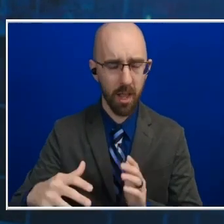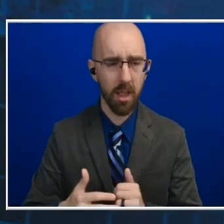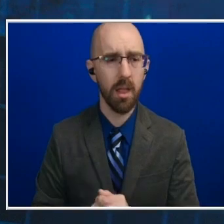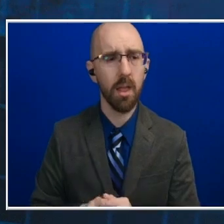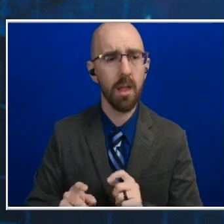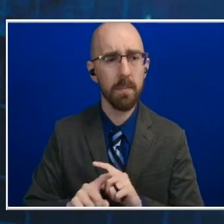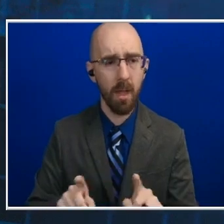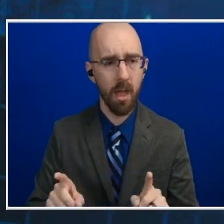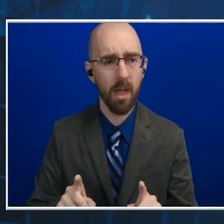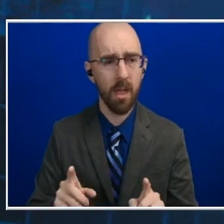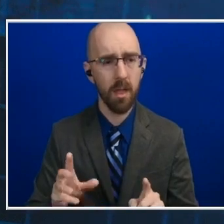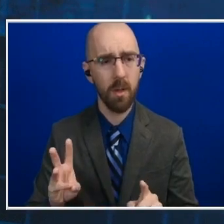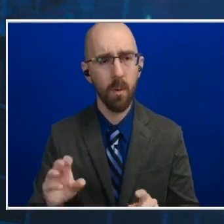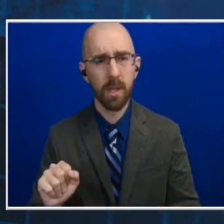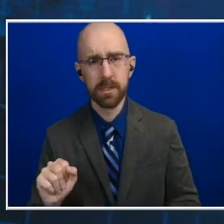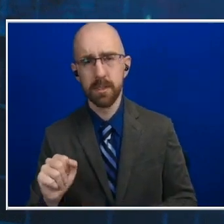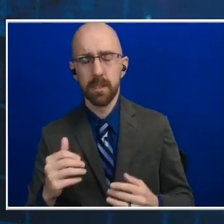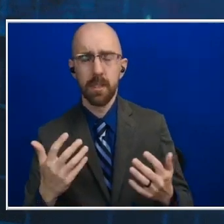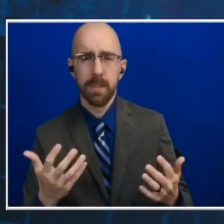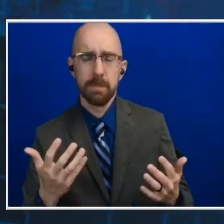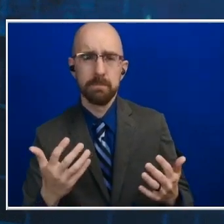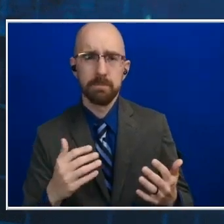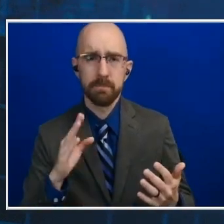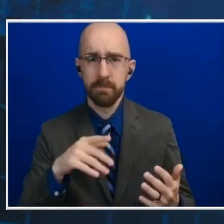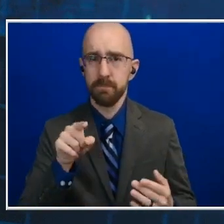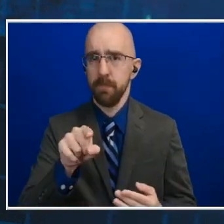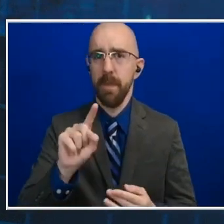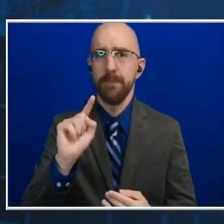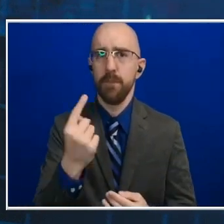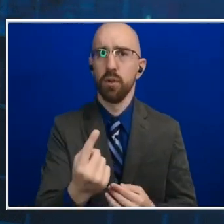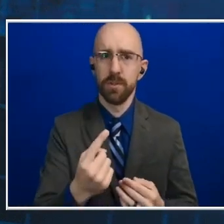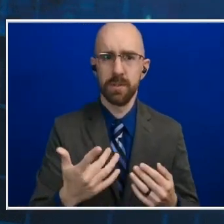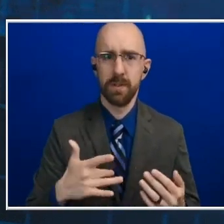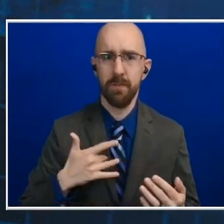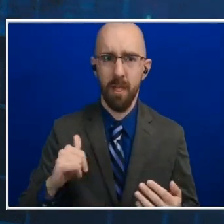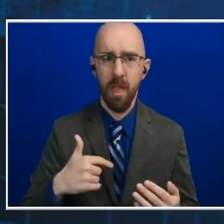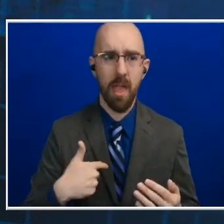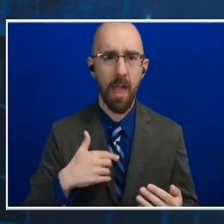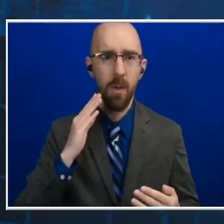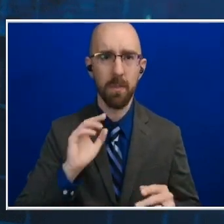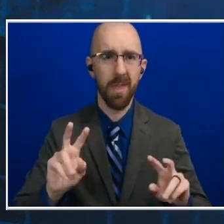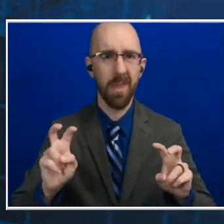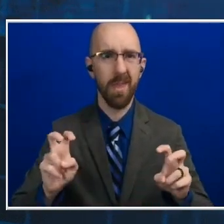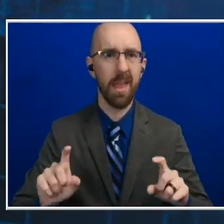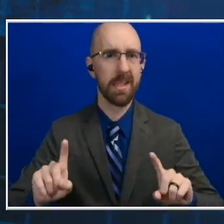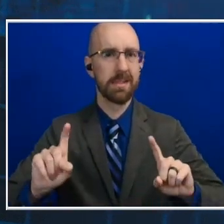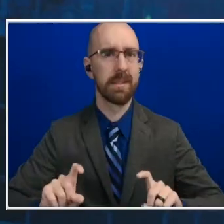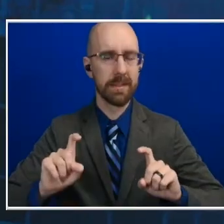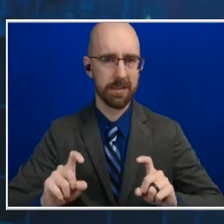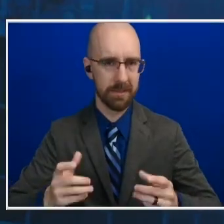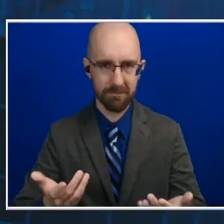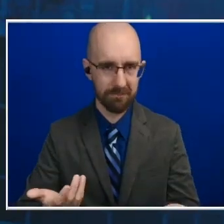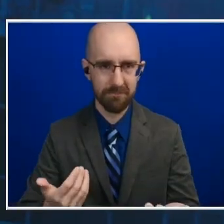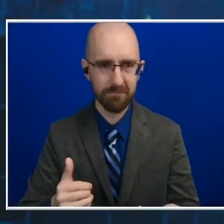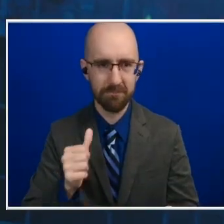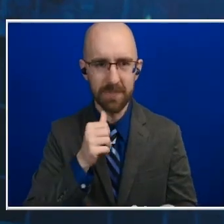you'd be the first one, kind of felt like I was going to be the test subject, didn't really feel like doing it. And it was at that